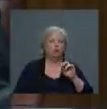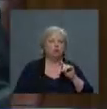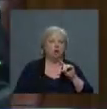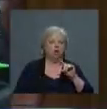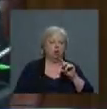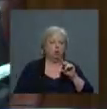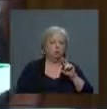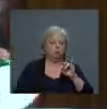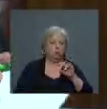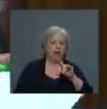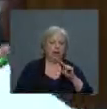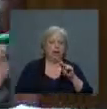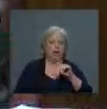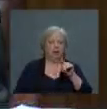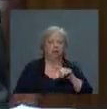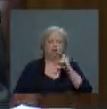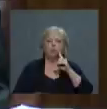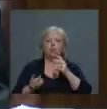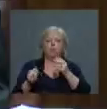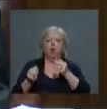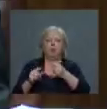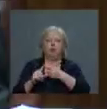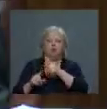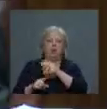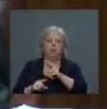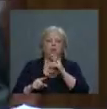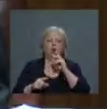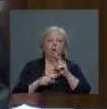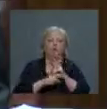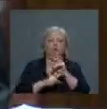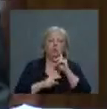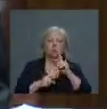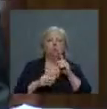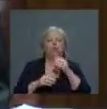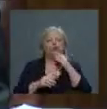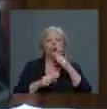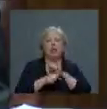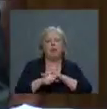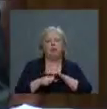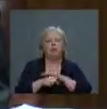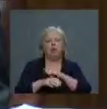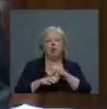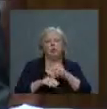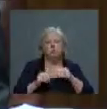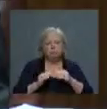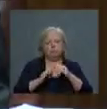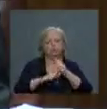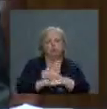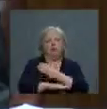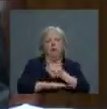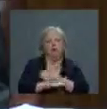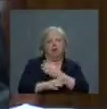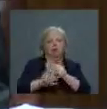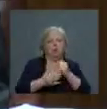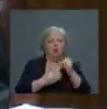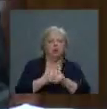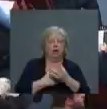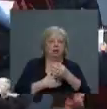sold by the City of Little Rock, Arkansas, to be used for neighborhood revitalization programs and for other purposes.